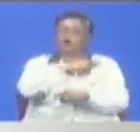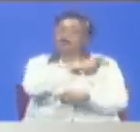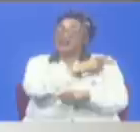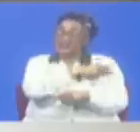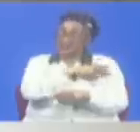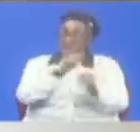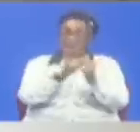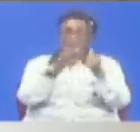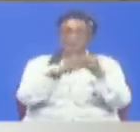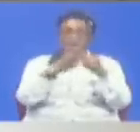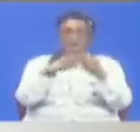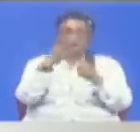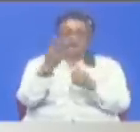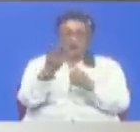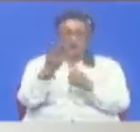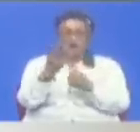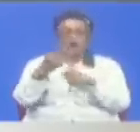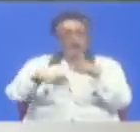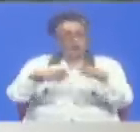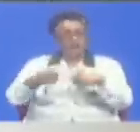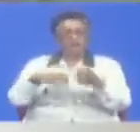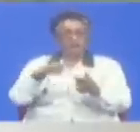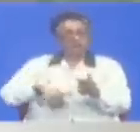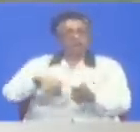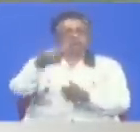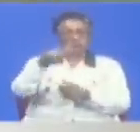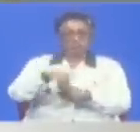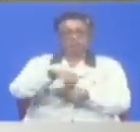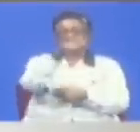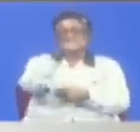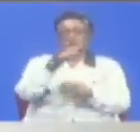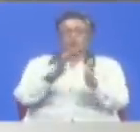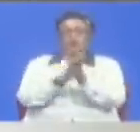1984 ambapo aliendelea kuwa rubani wa Moi hadi mwaka